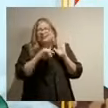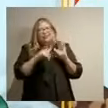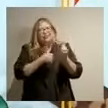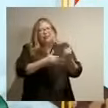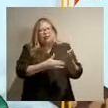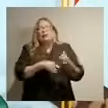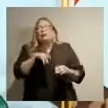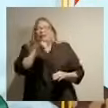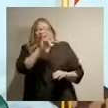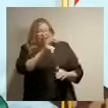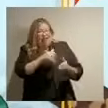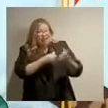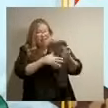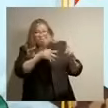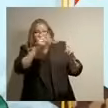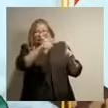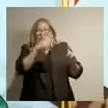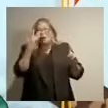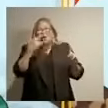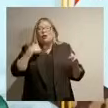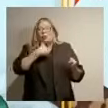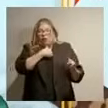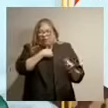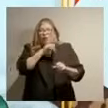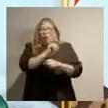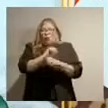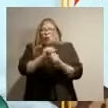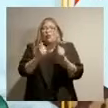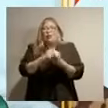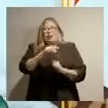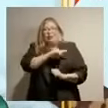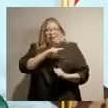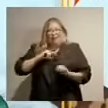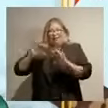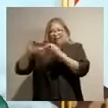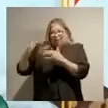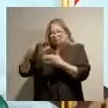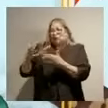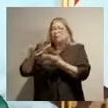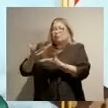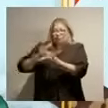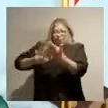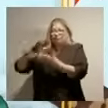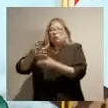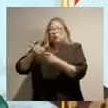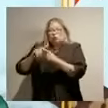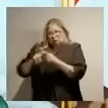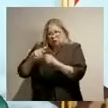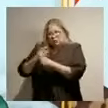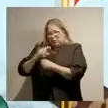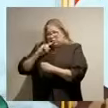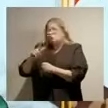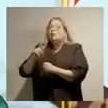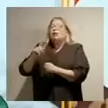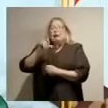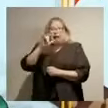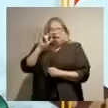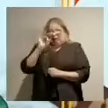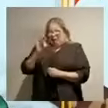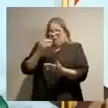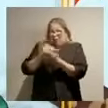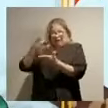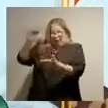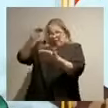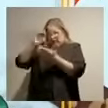And their triggers as it relates to things we've worked with the legislature formally to prioritize. If and when the money comes, we